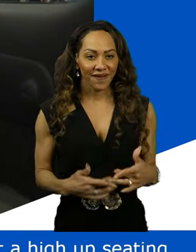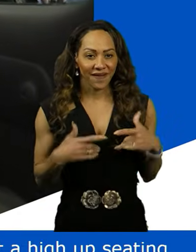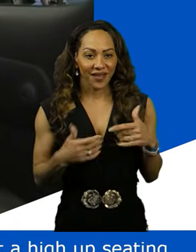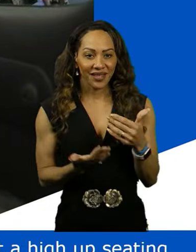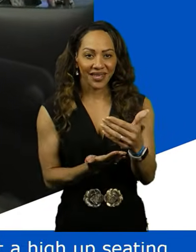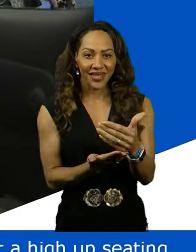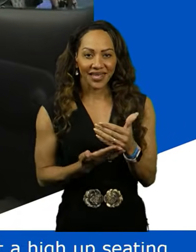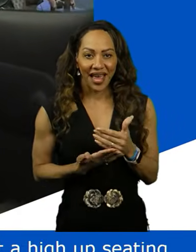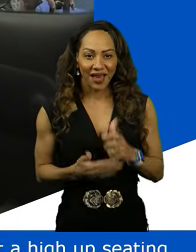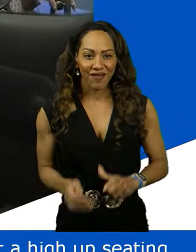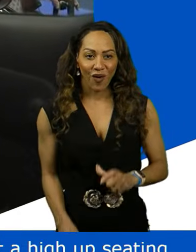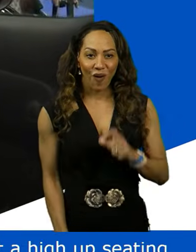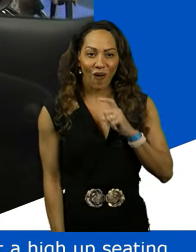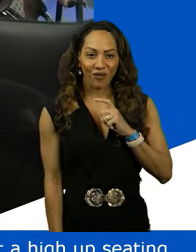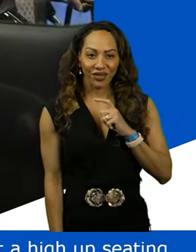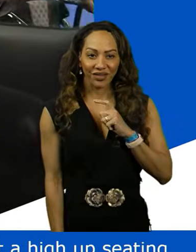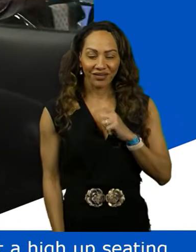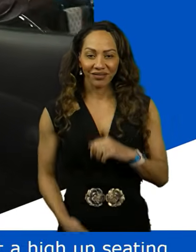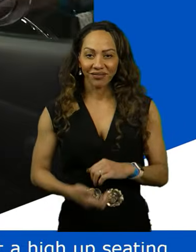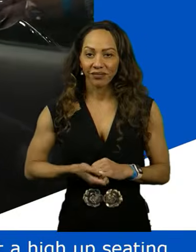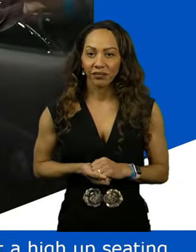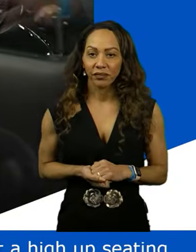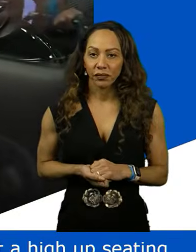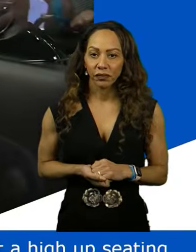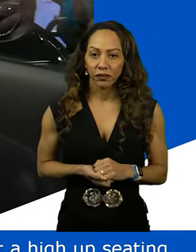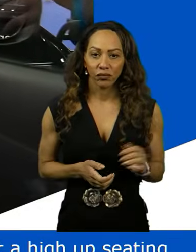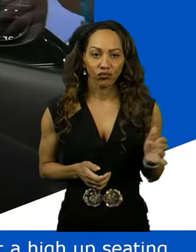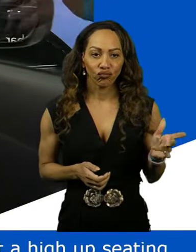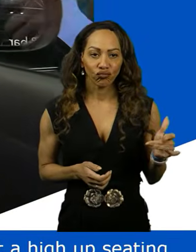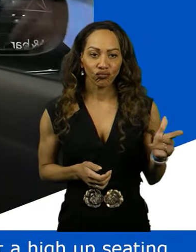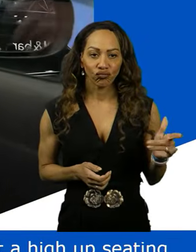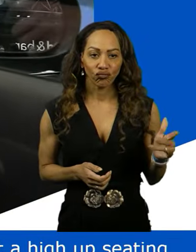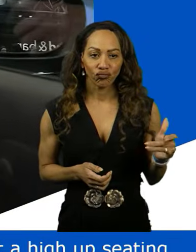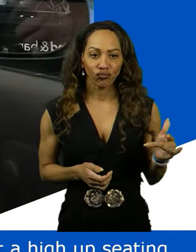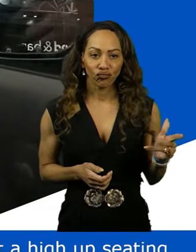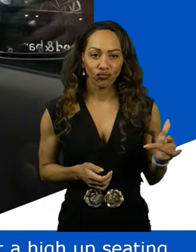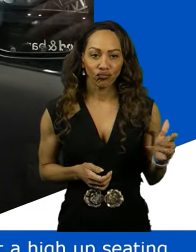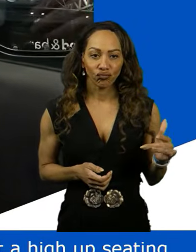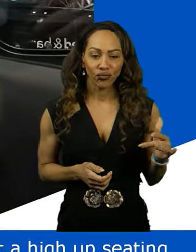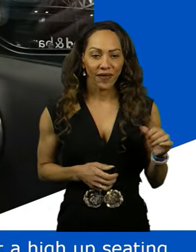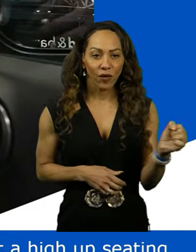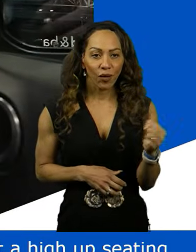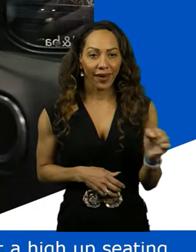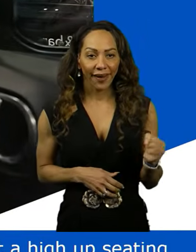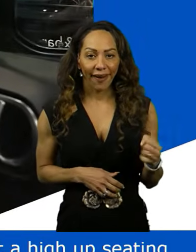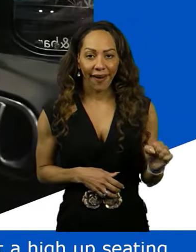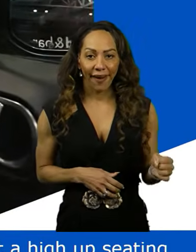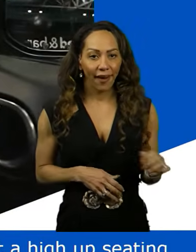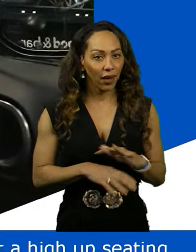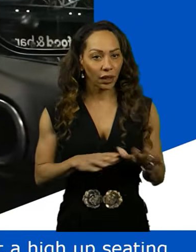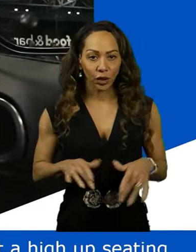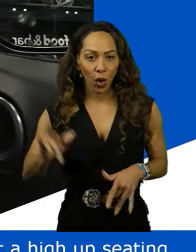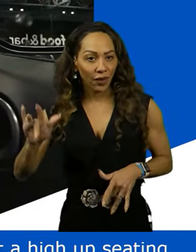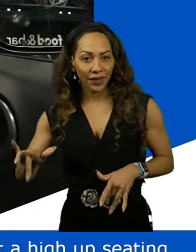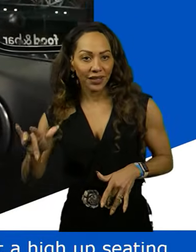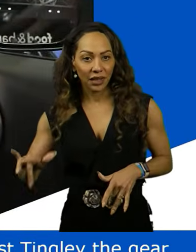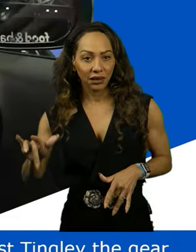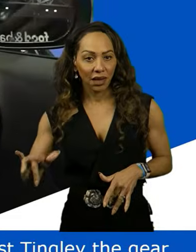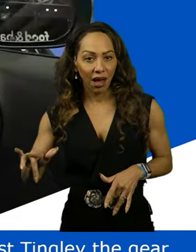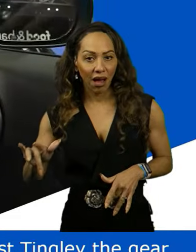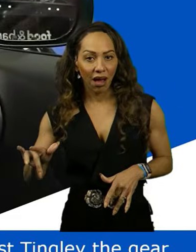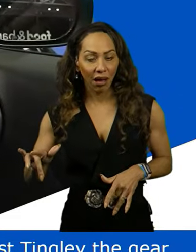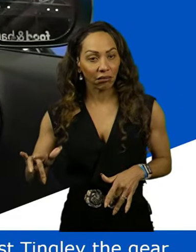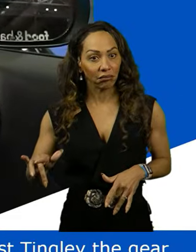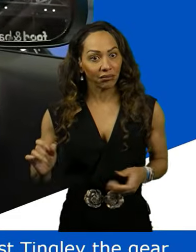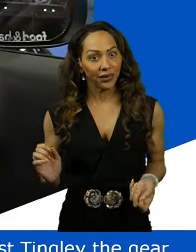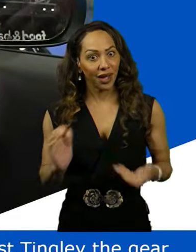confident out on the road. And interestingly, the gear shifter is down here rather than being on the centre console. This frees up